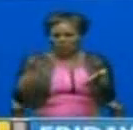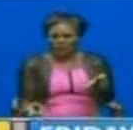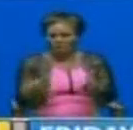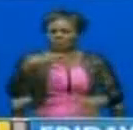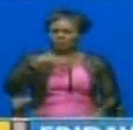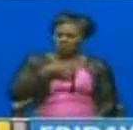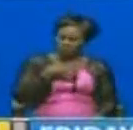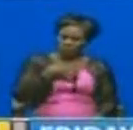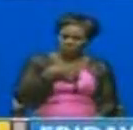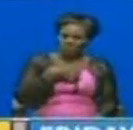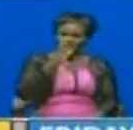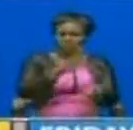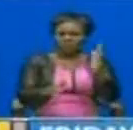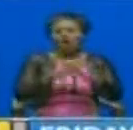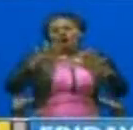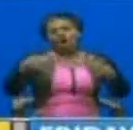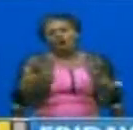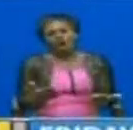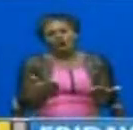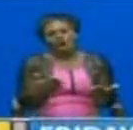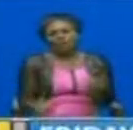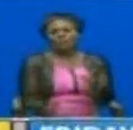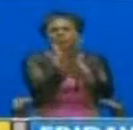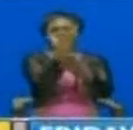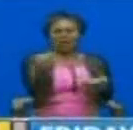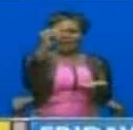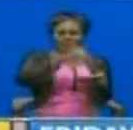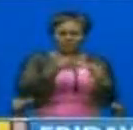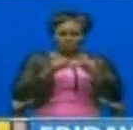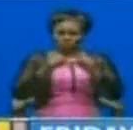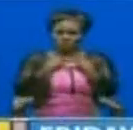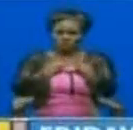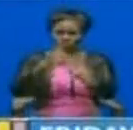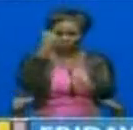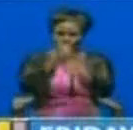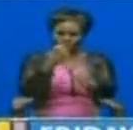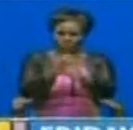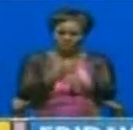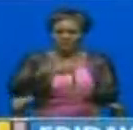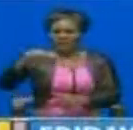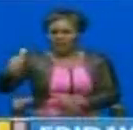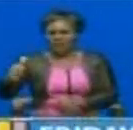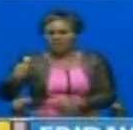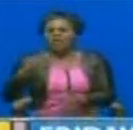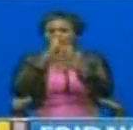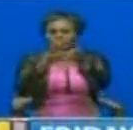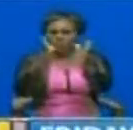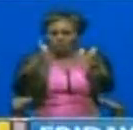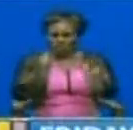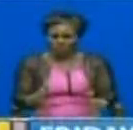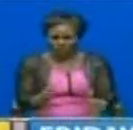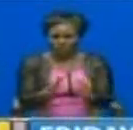in bitterness, or do you reinvent yourself and keep it going? KTN Masikandie now brings us